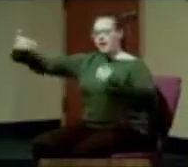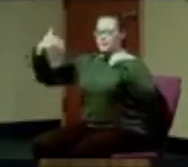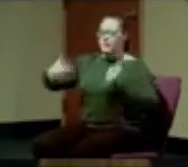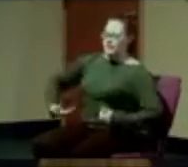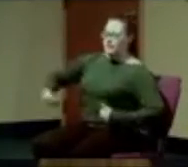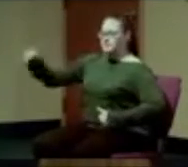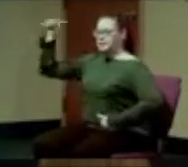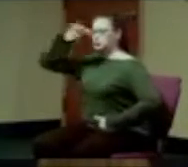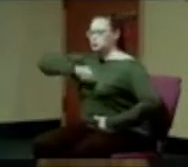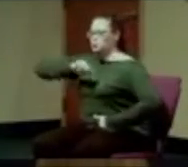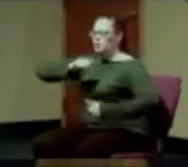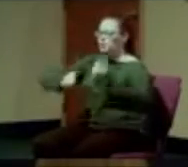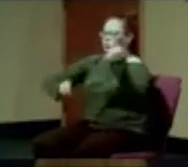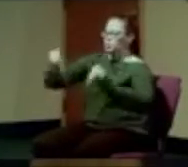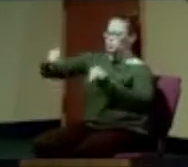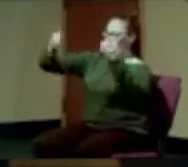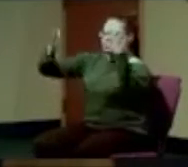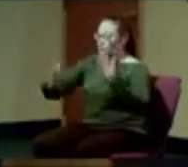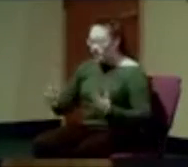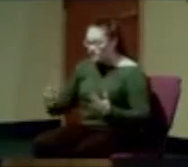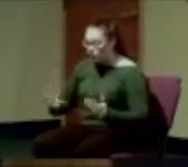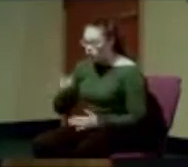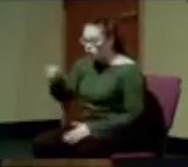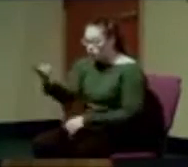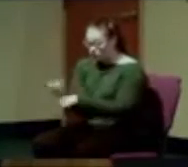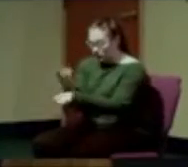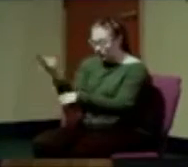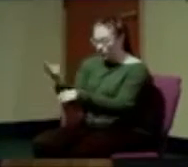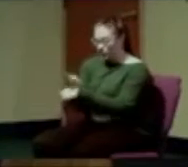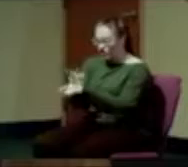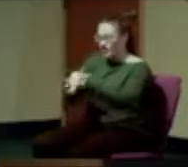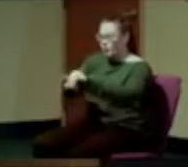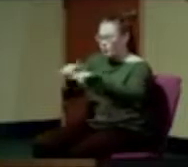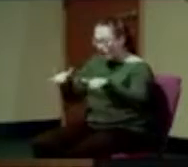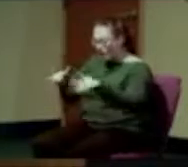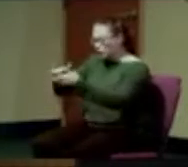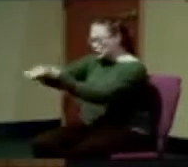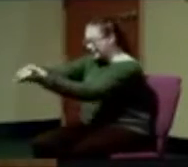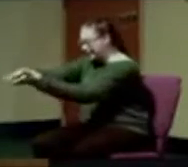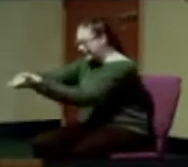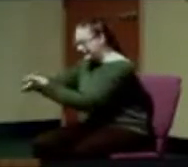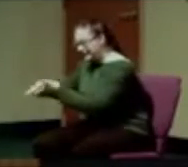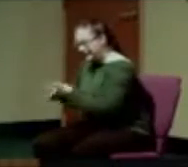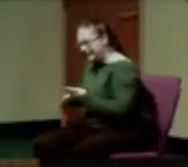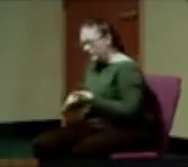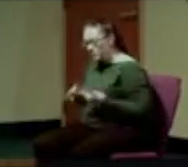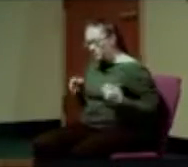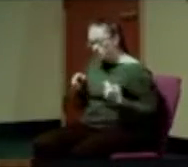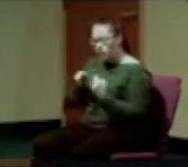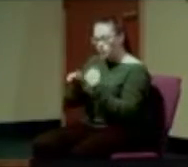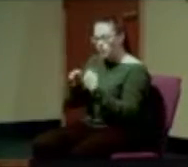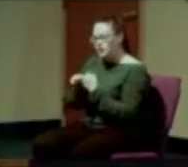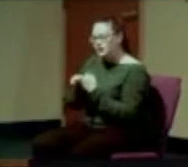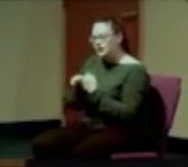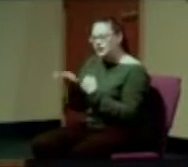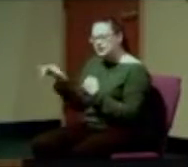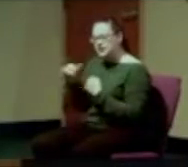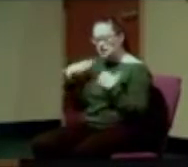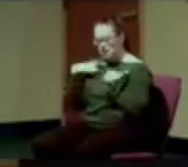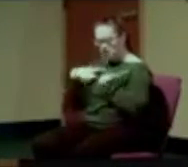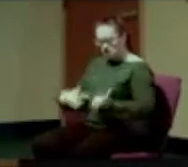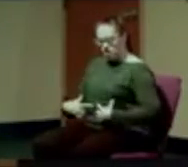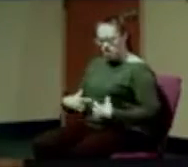driver," and that's what you wear while you clean up the road. It's a sin vest. It's